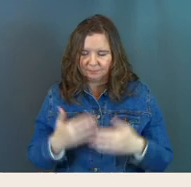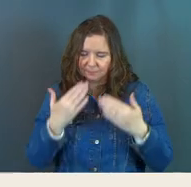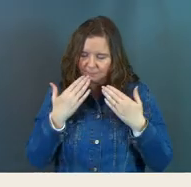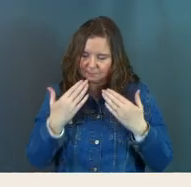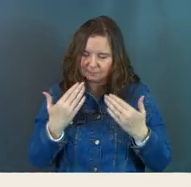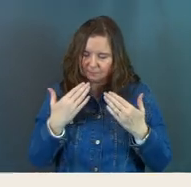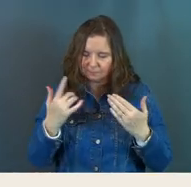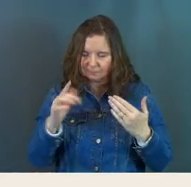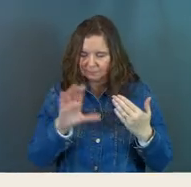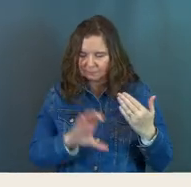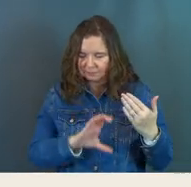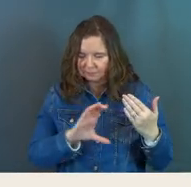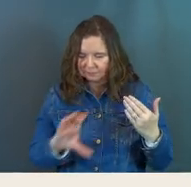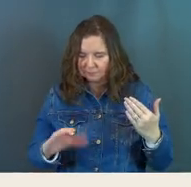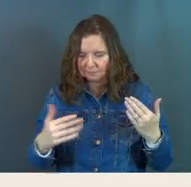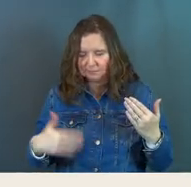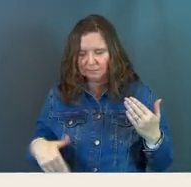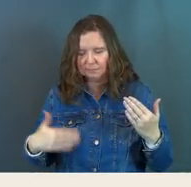Thank you for the cross.